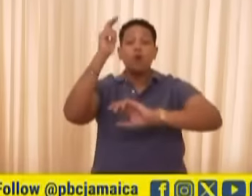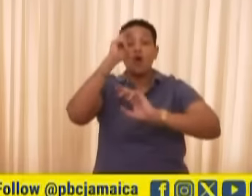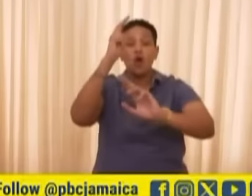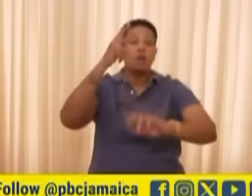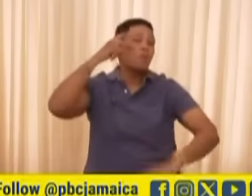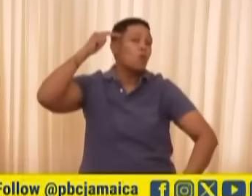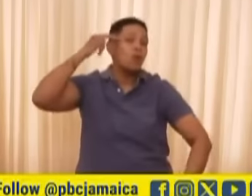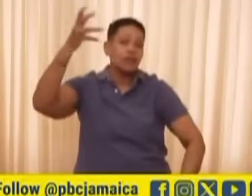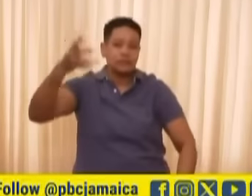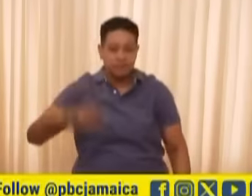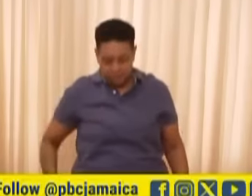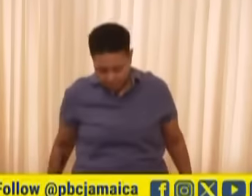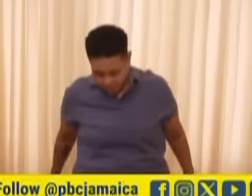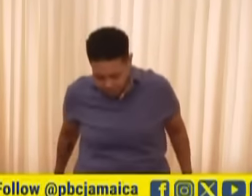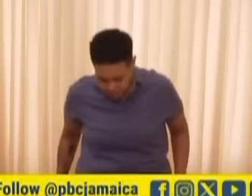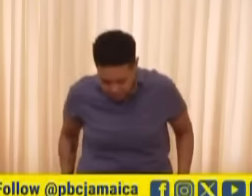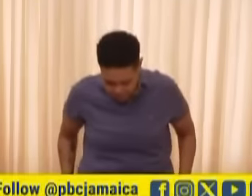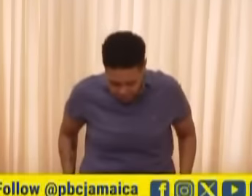Holness.